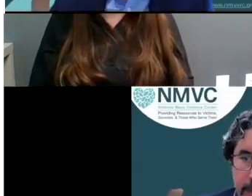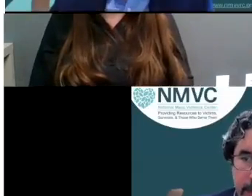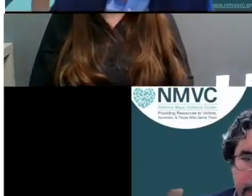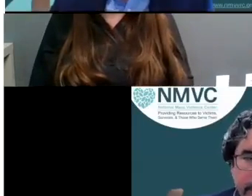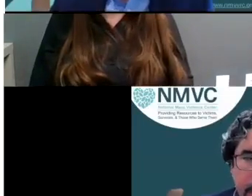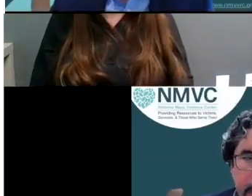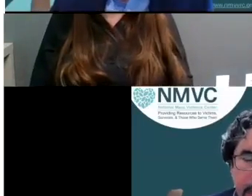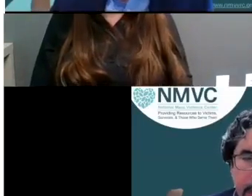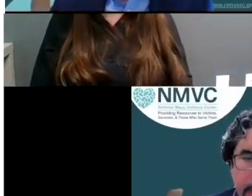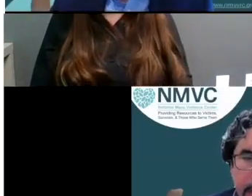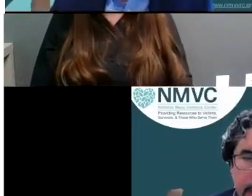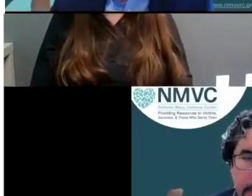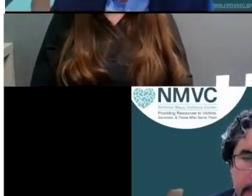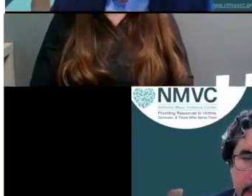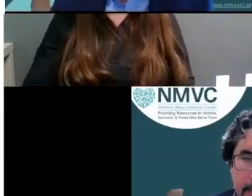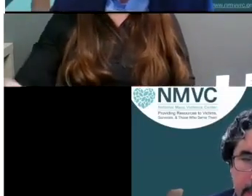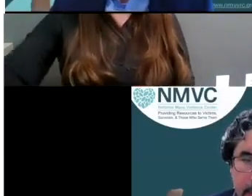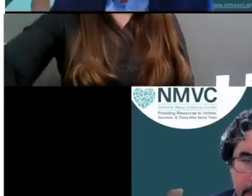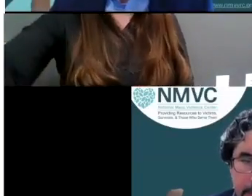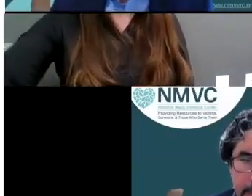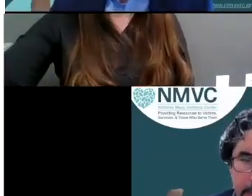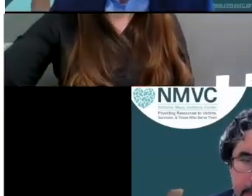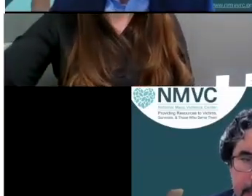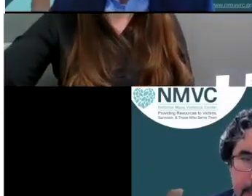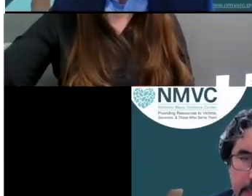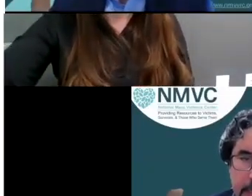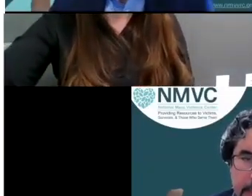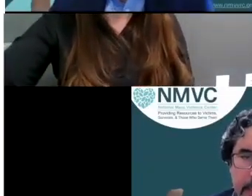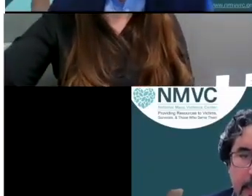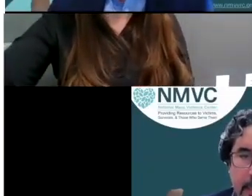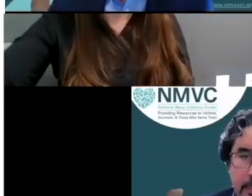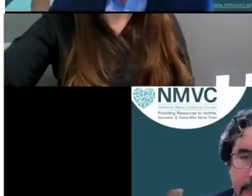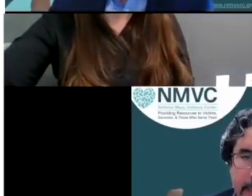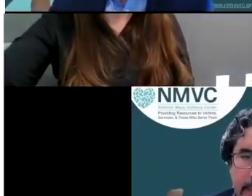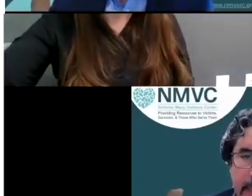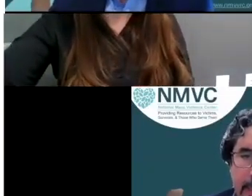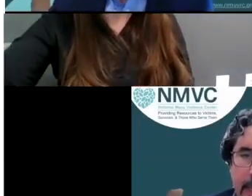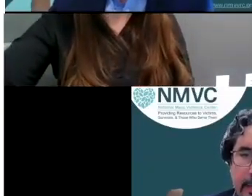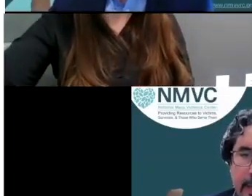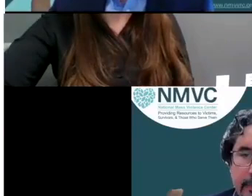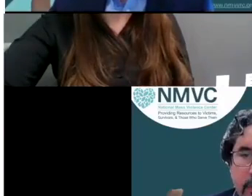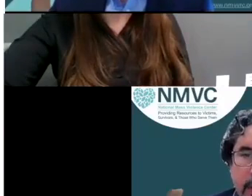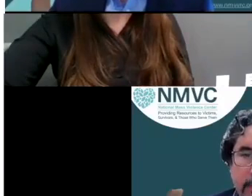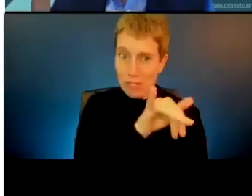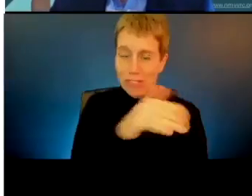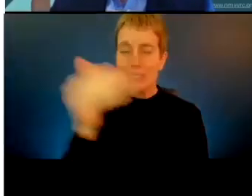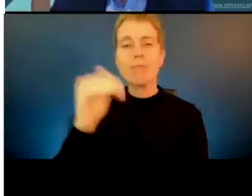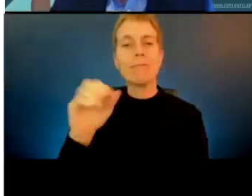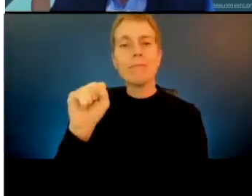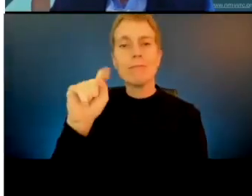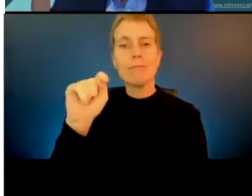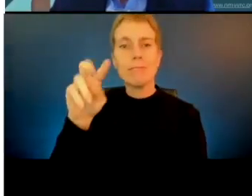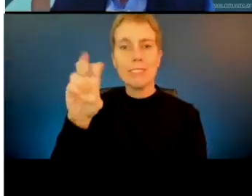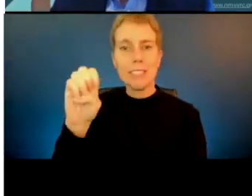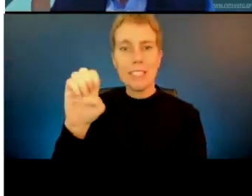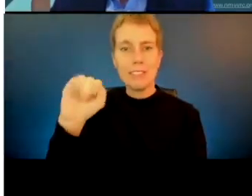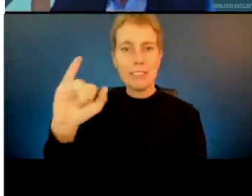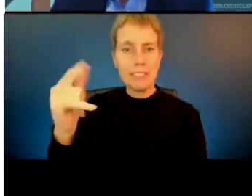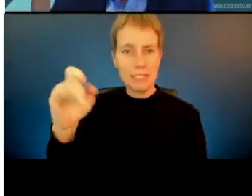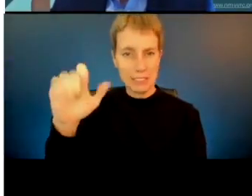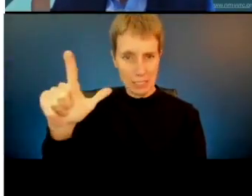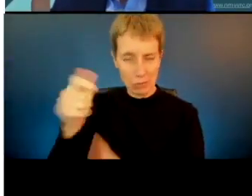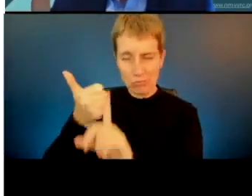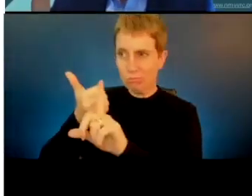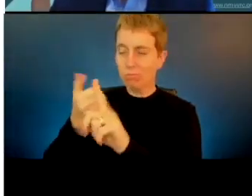Thank you, Brittany. And Steve Siegel is next. He's been a dedicated advocate for crime victims and survivors for over